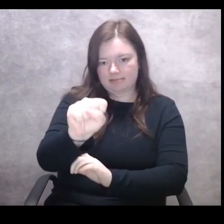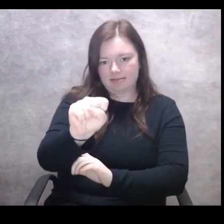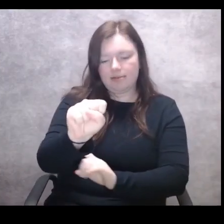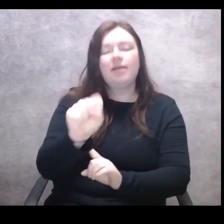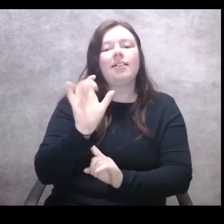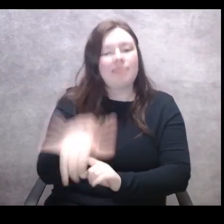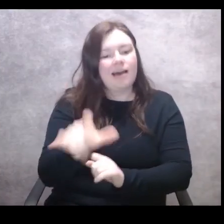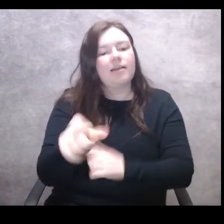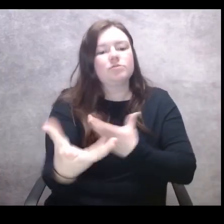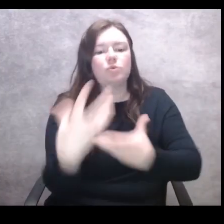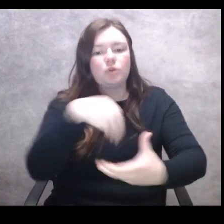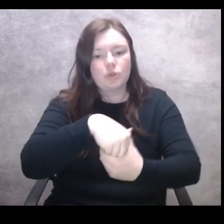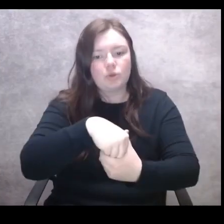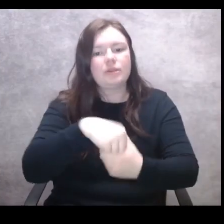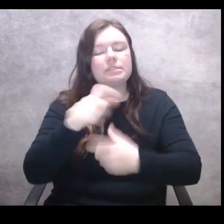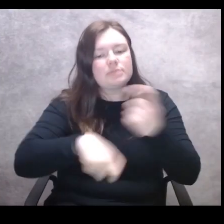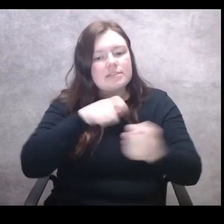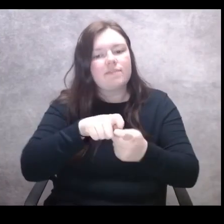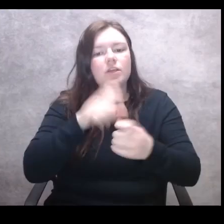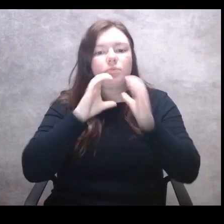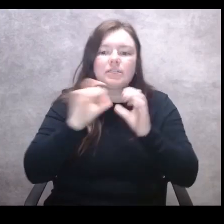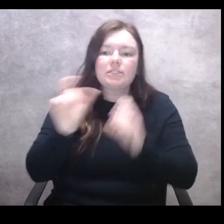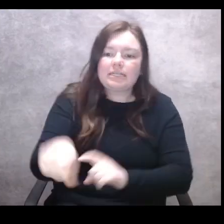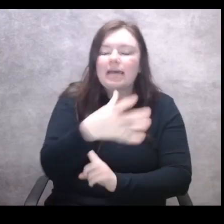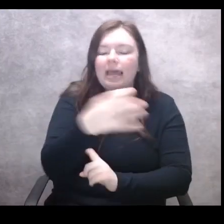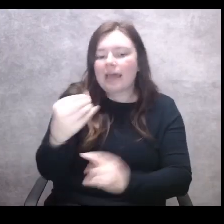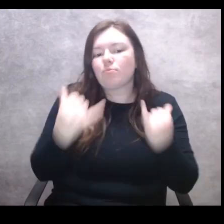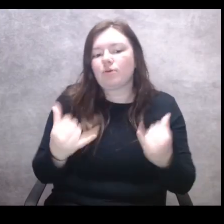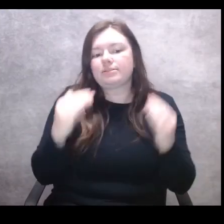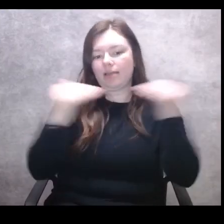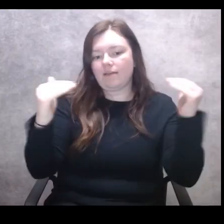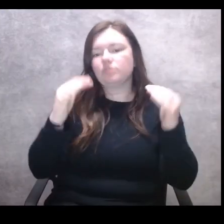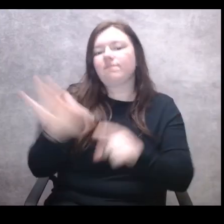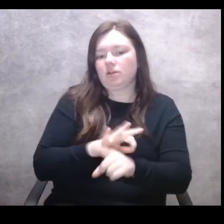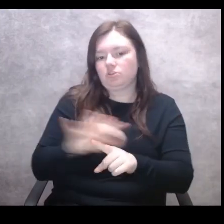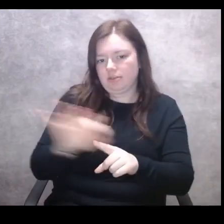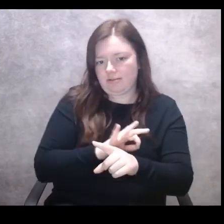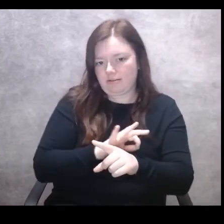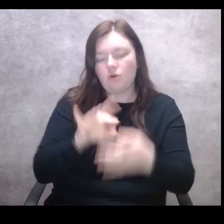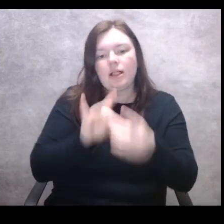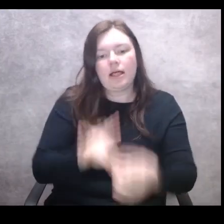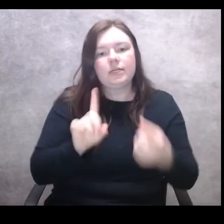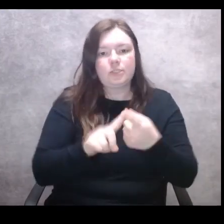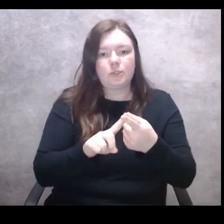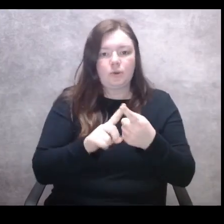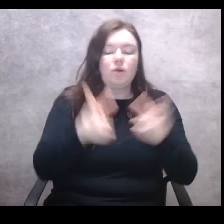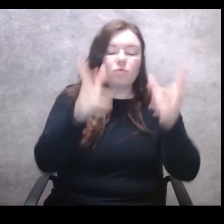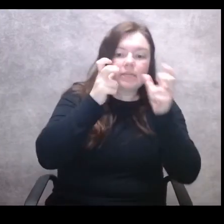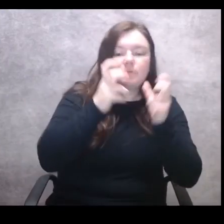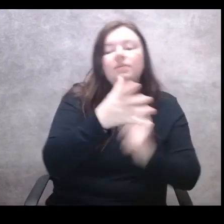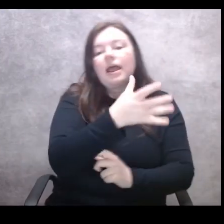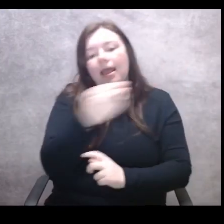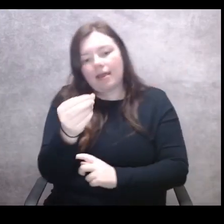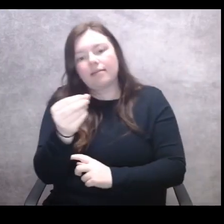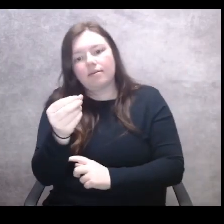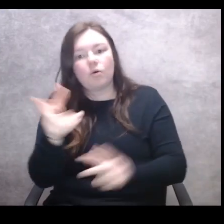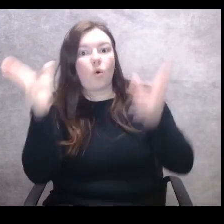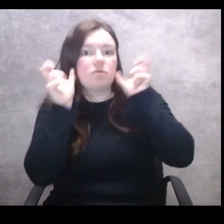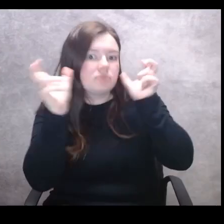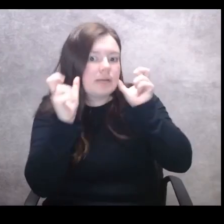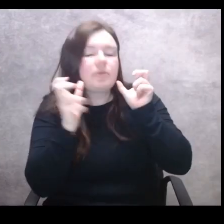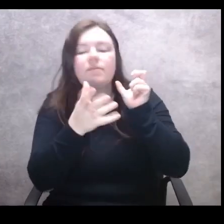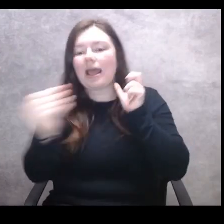specific communication needs as well as present levels of functioning in regard to receptive and expressive